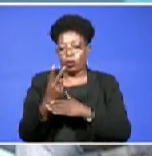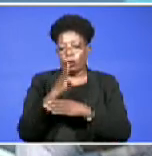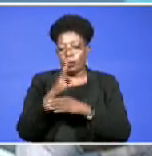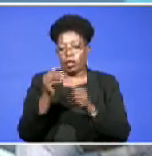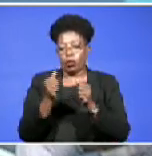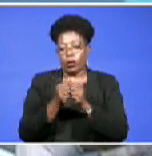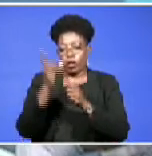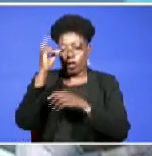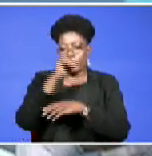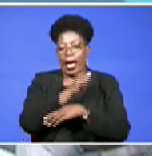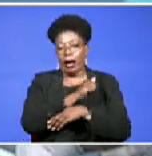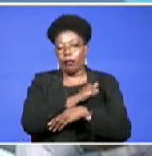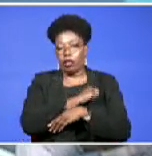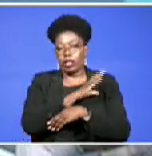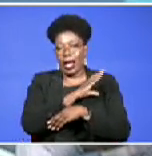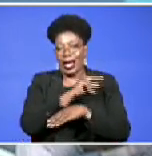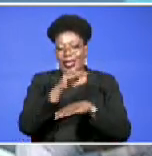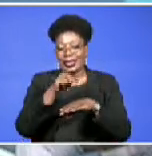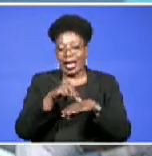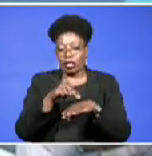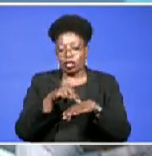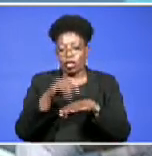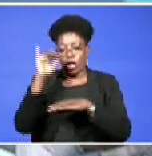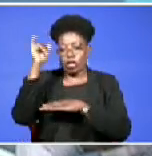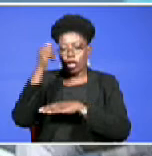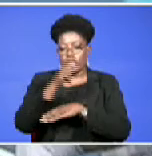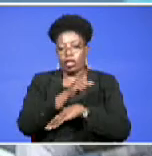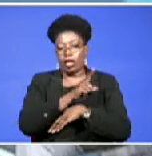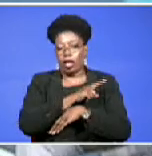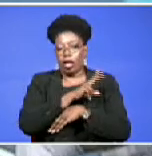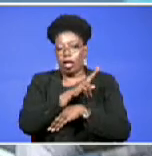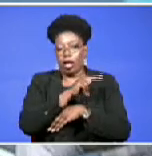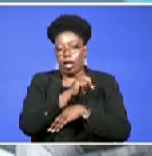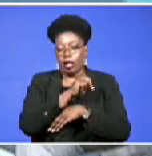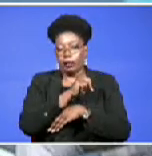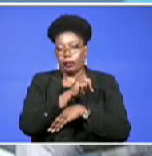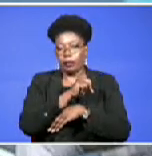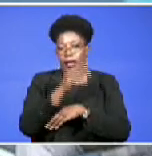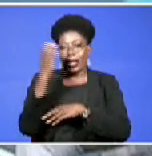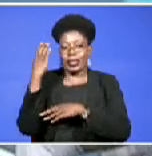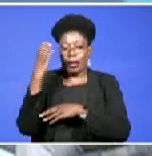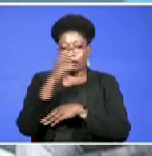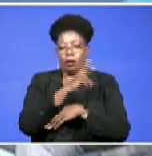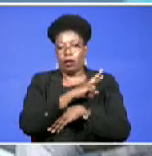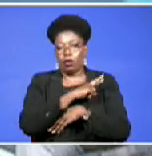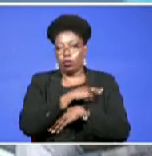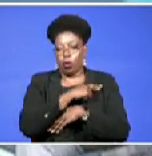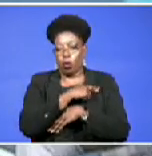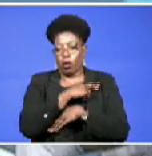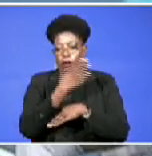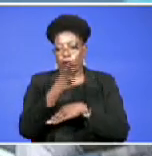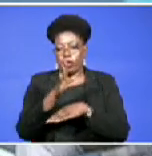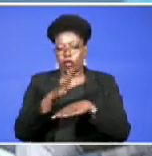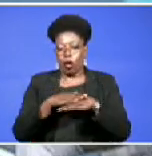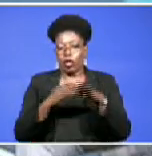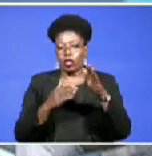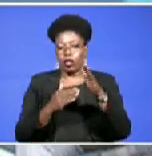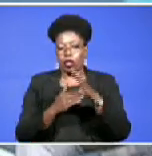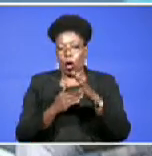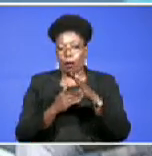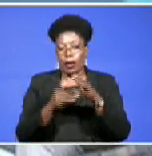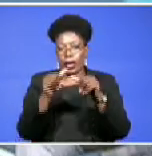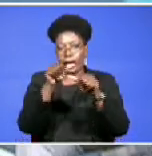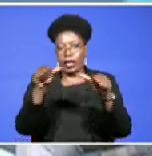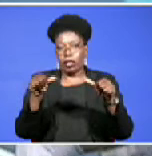champ Dante Ambrister, Nationals runner-up Justin Lund, and captain Marvin Roll. Despite finishing on top in Zone 3